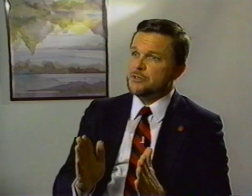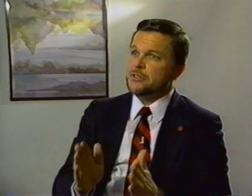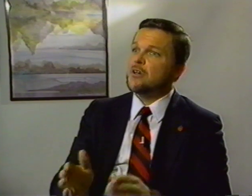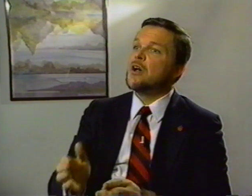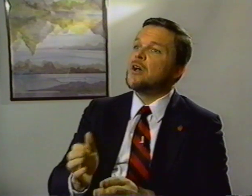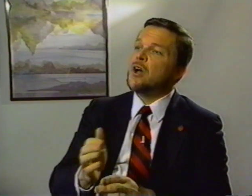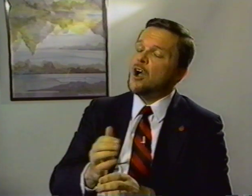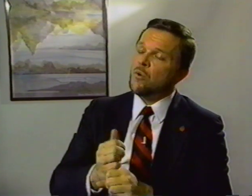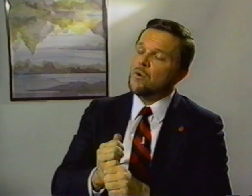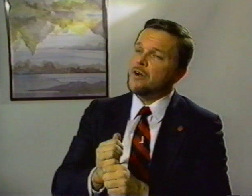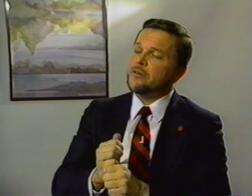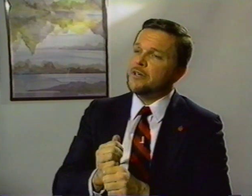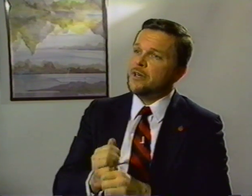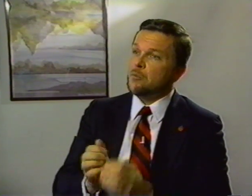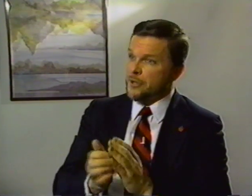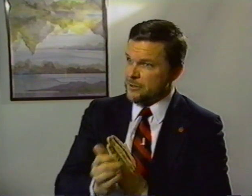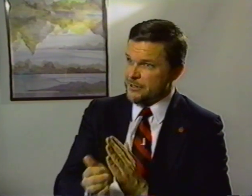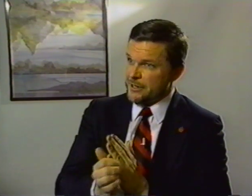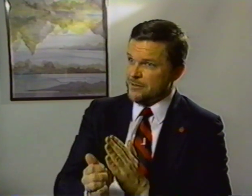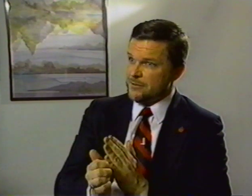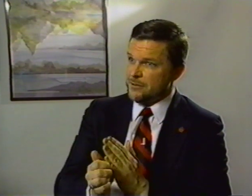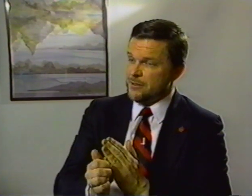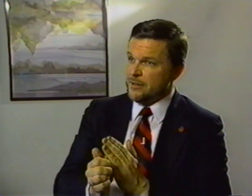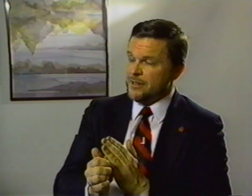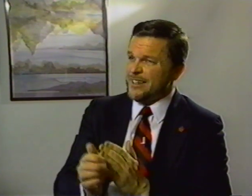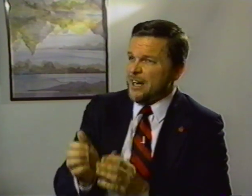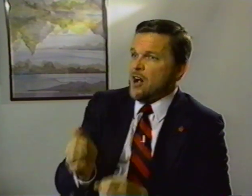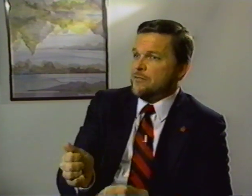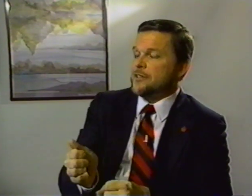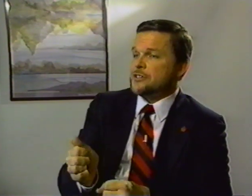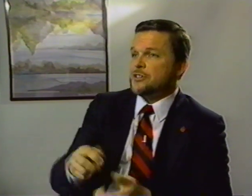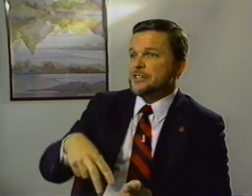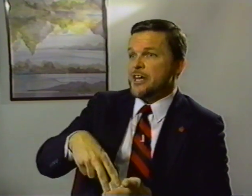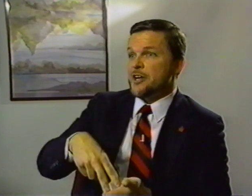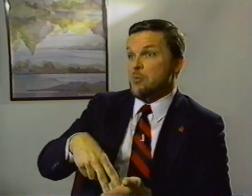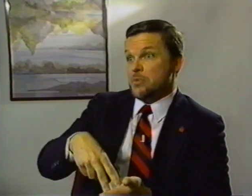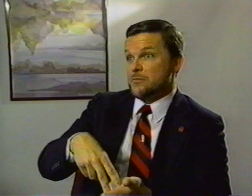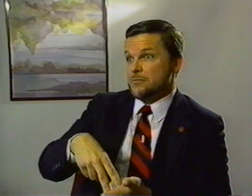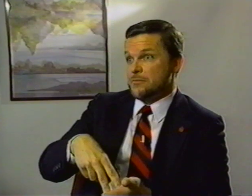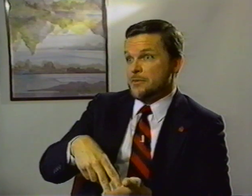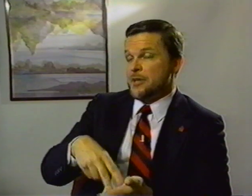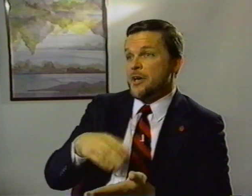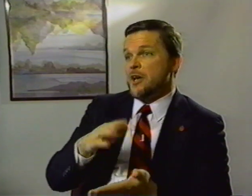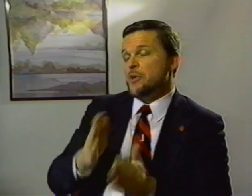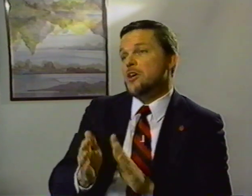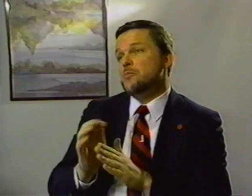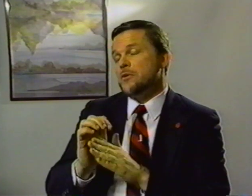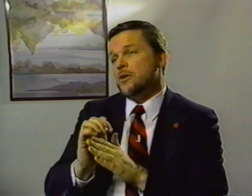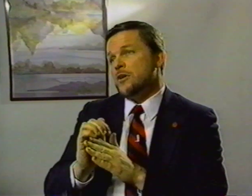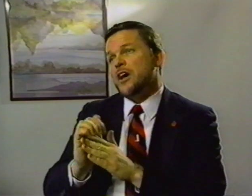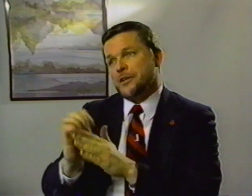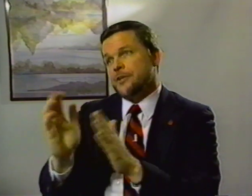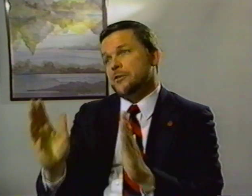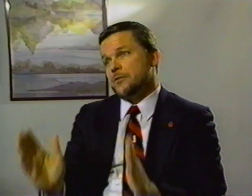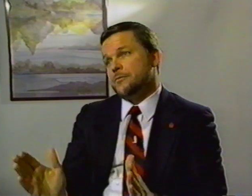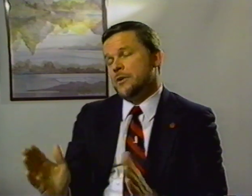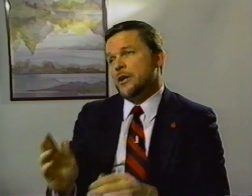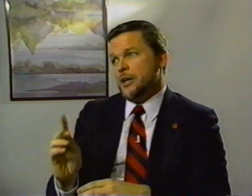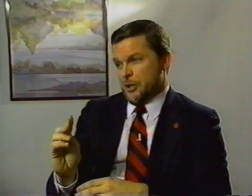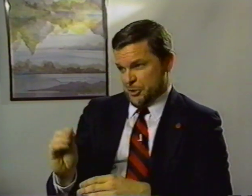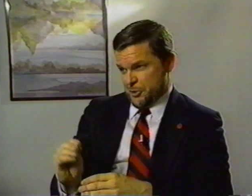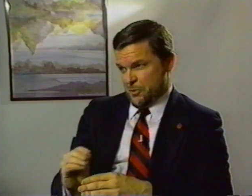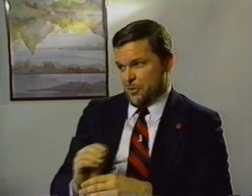our students acquire the ability, the confidence to stand up and become a